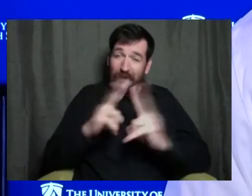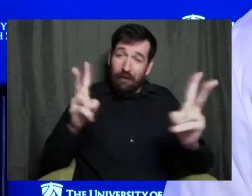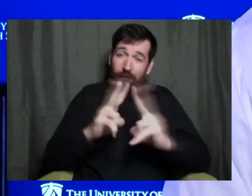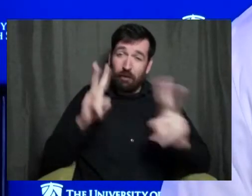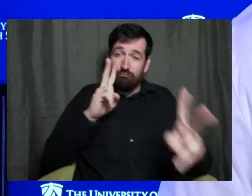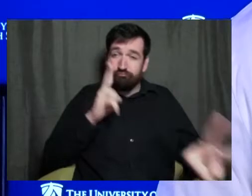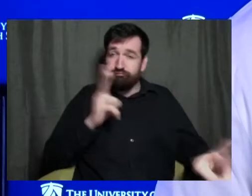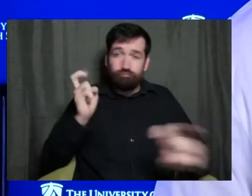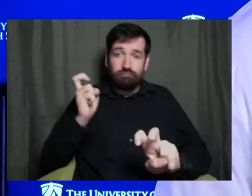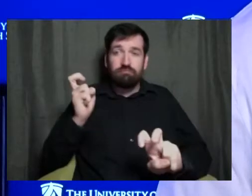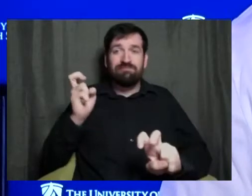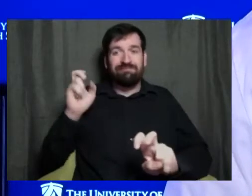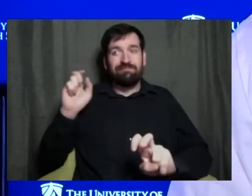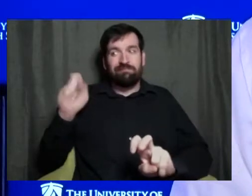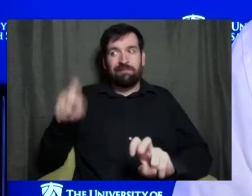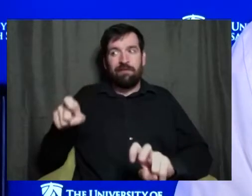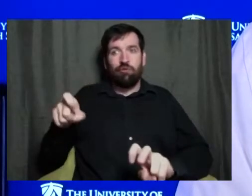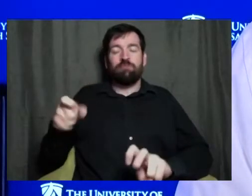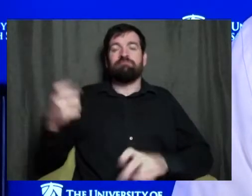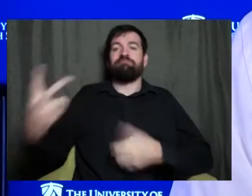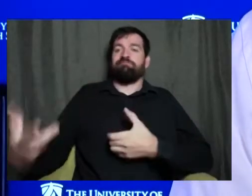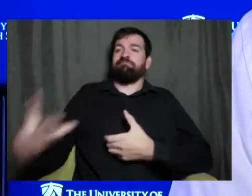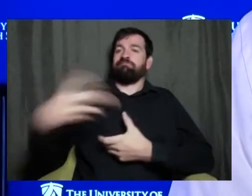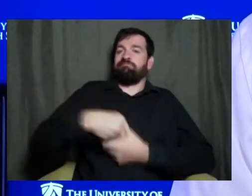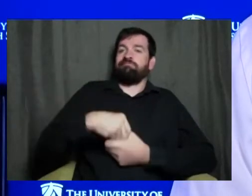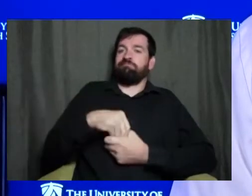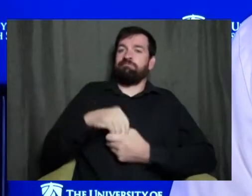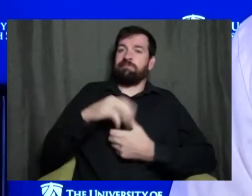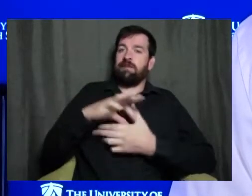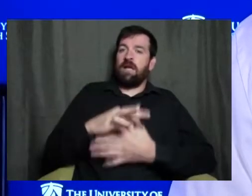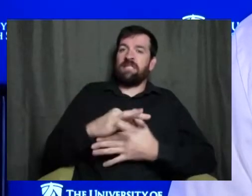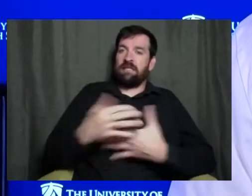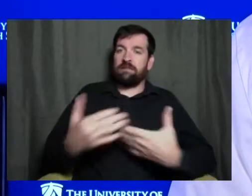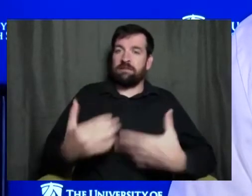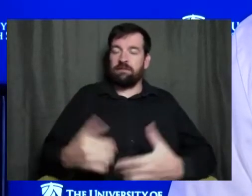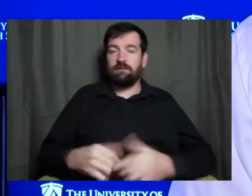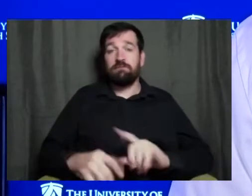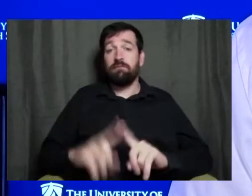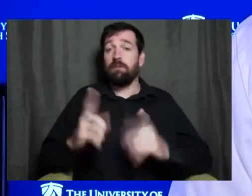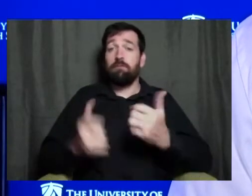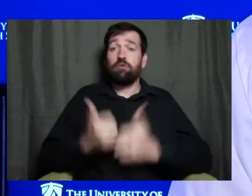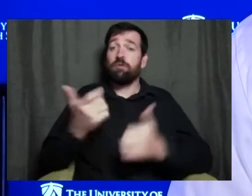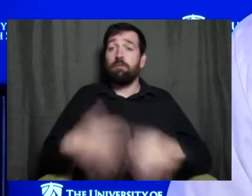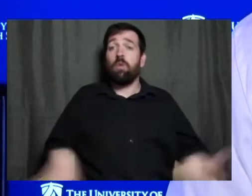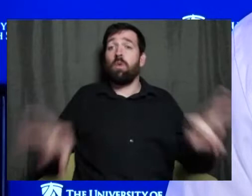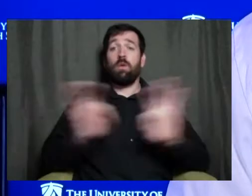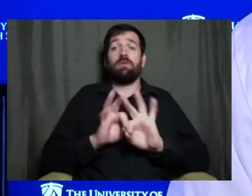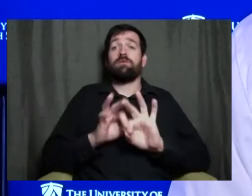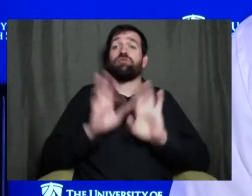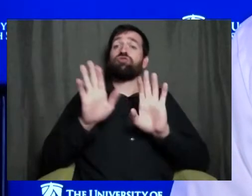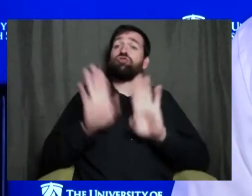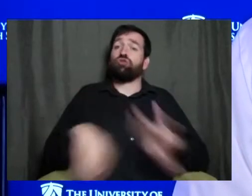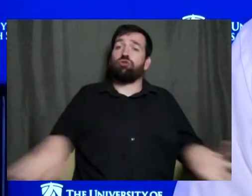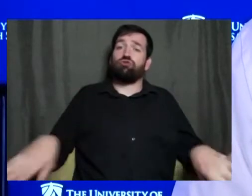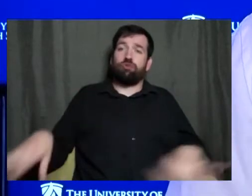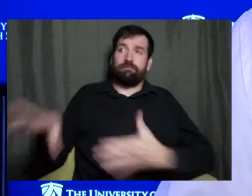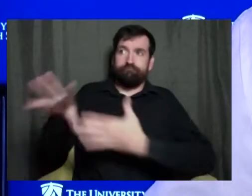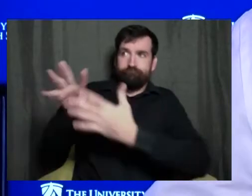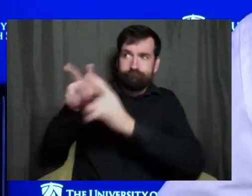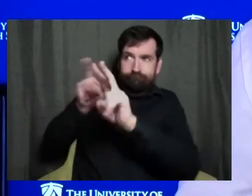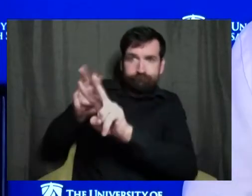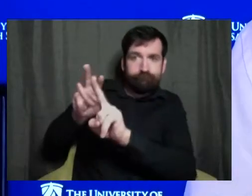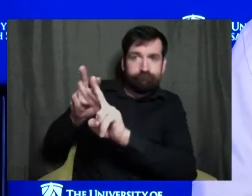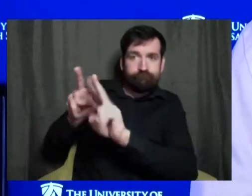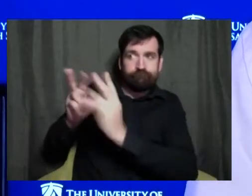we have to take it all into context. But really, I think the biggest thing is the children take their cues from the parents, from the adults. And